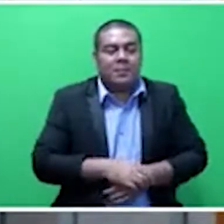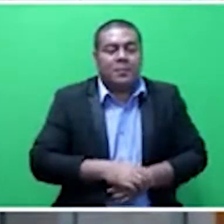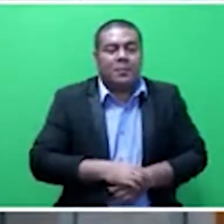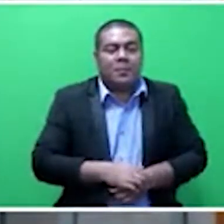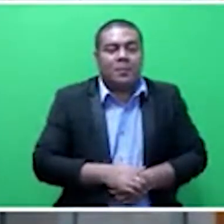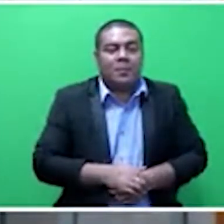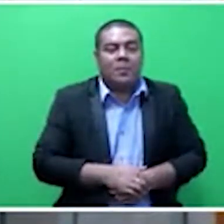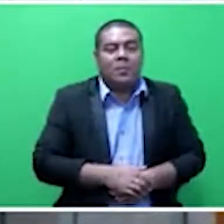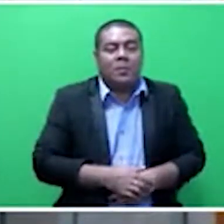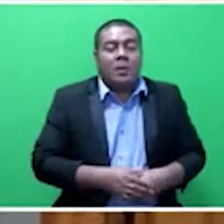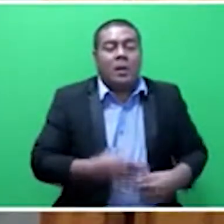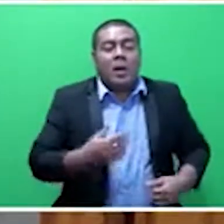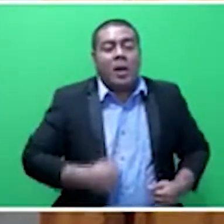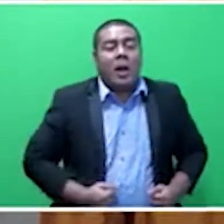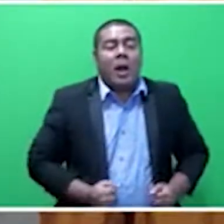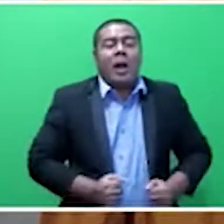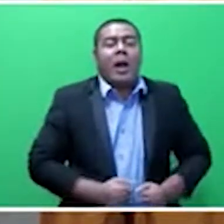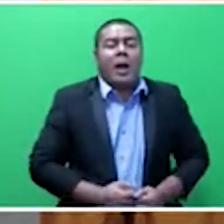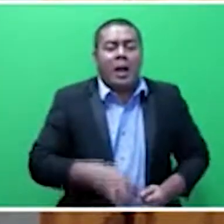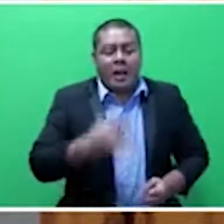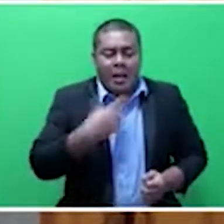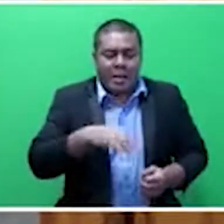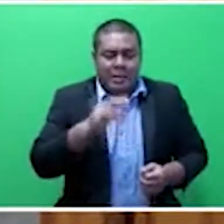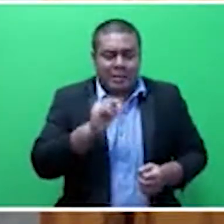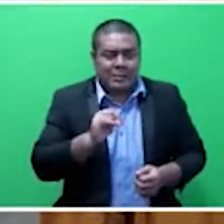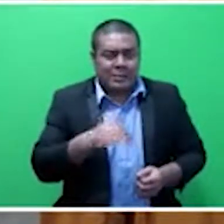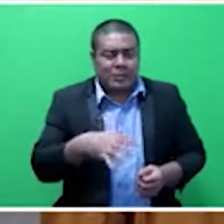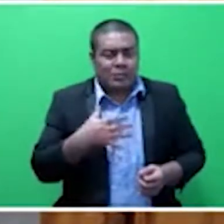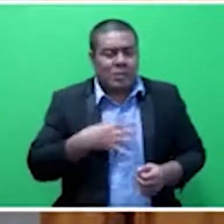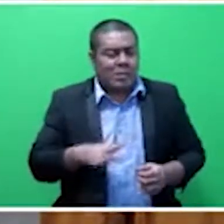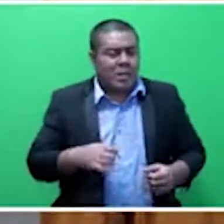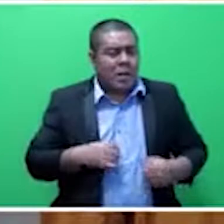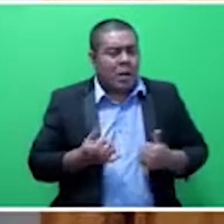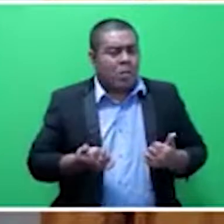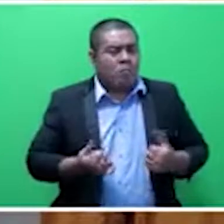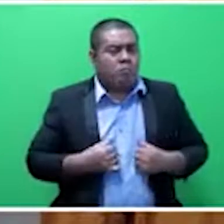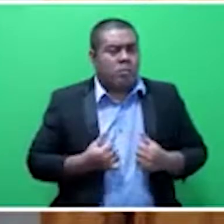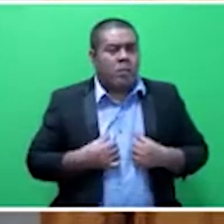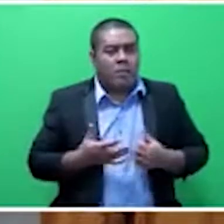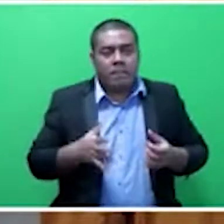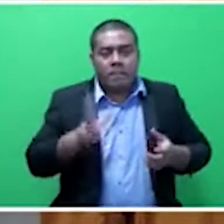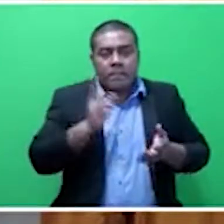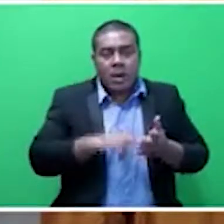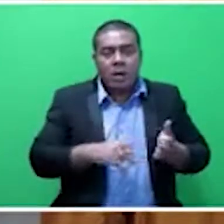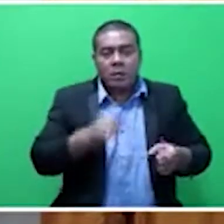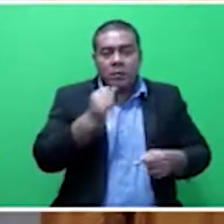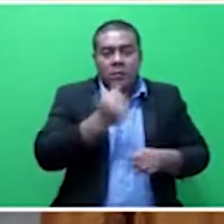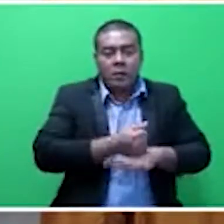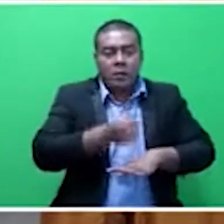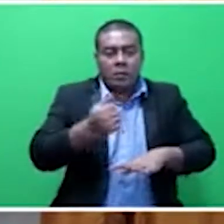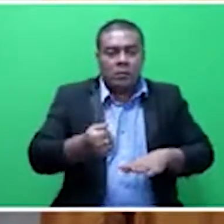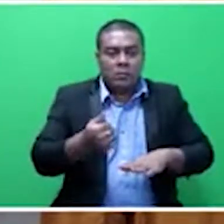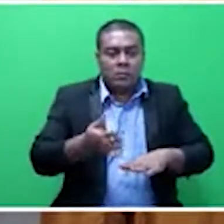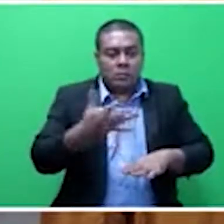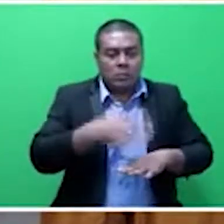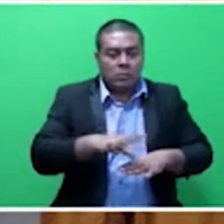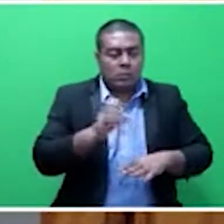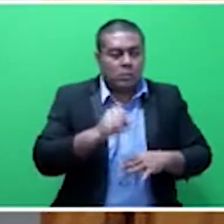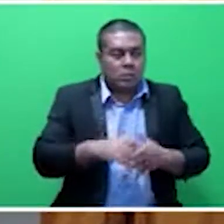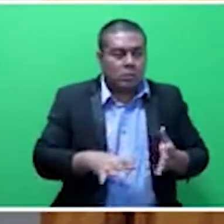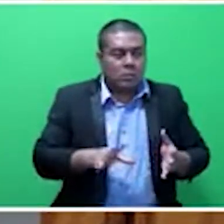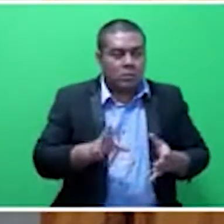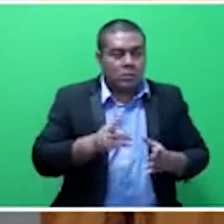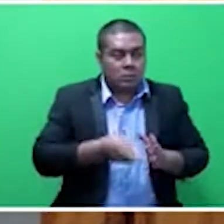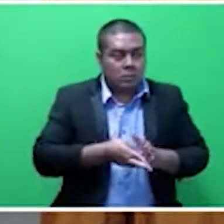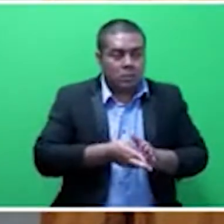2023, I need to start through pronouncing how proud I am to be a part of a government that is successfully going through recovery